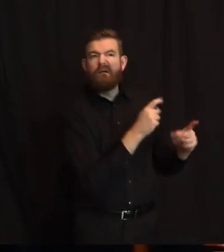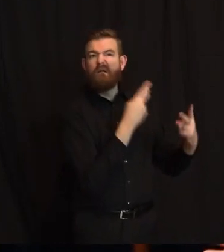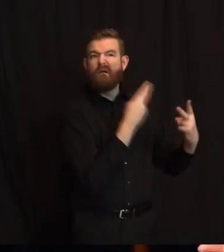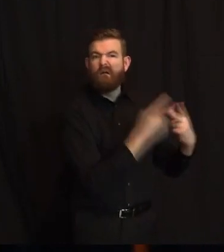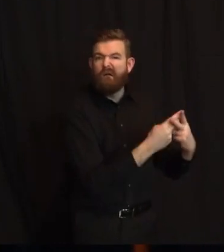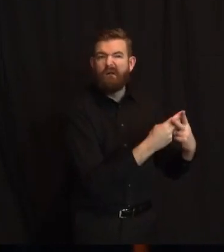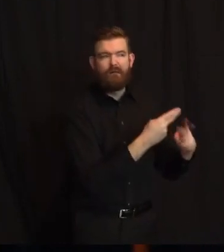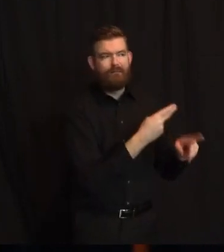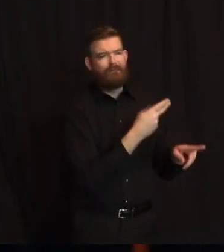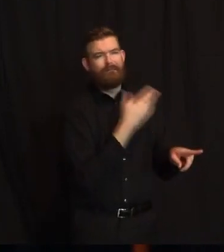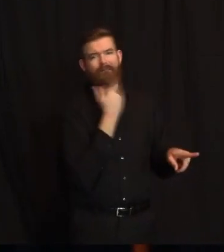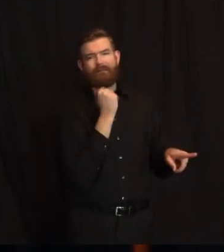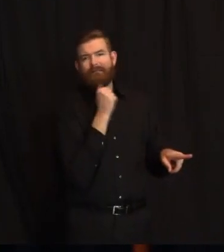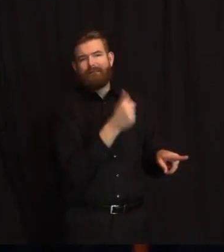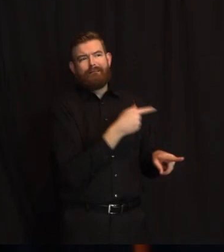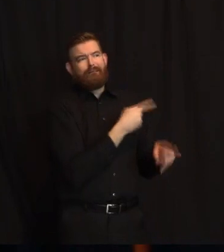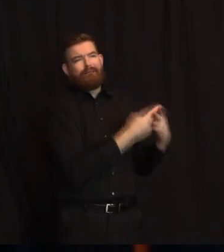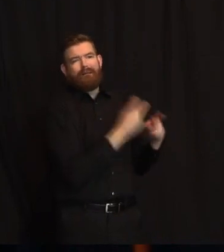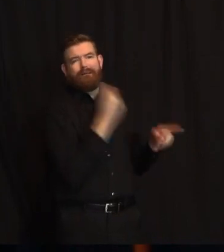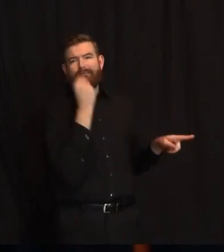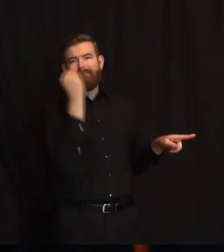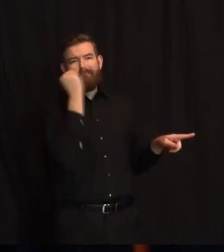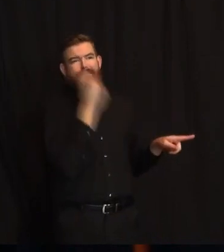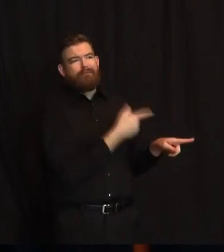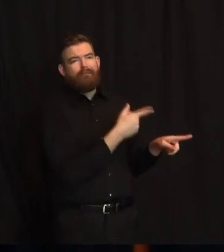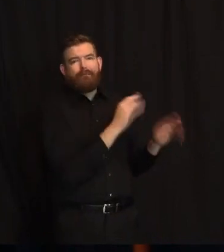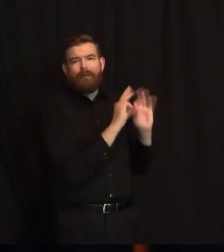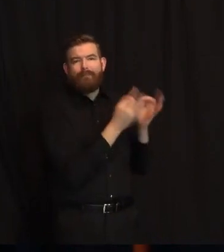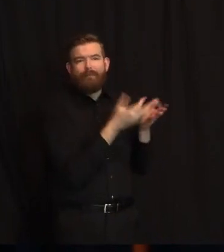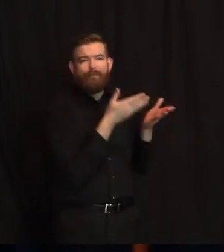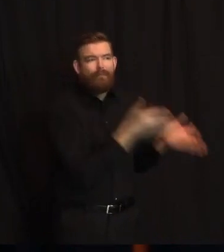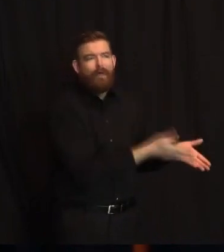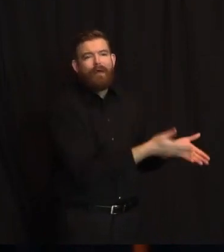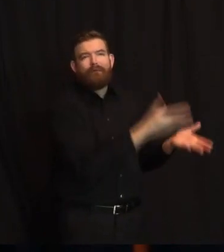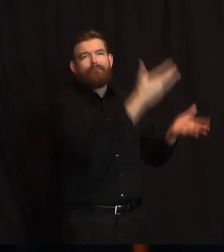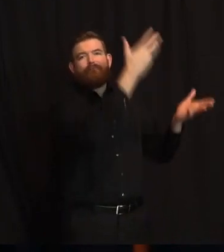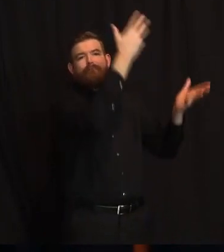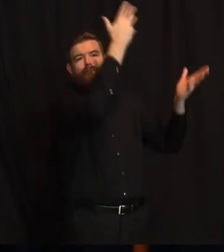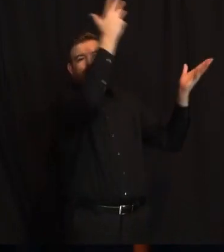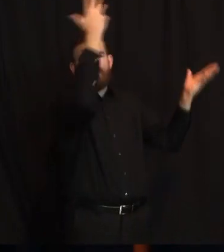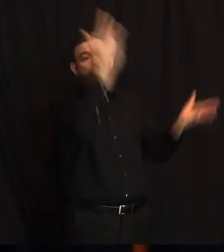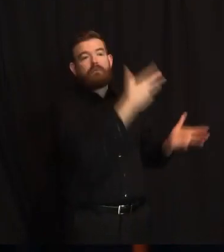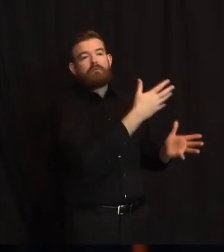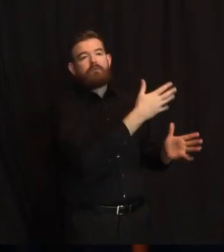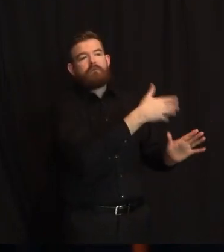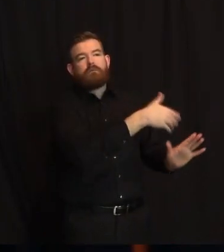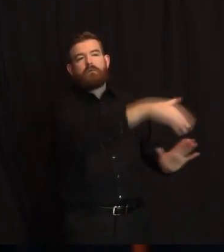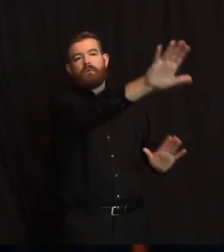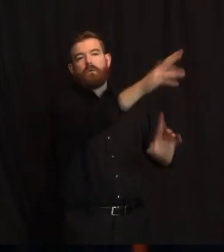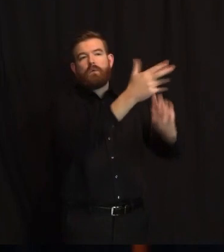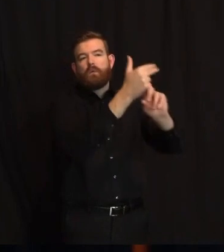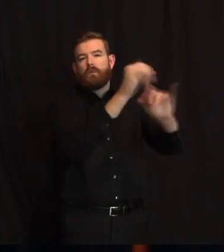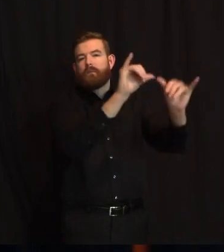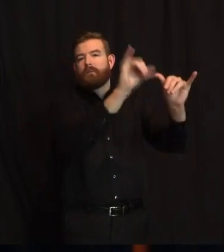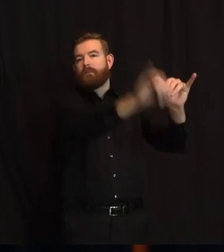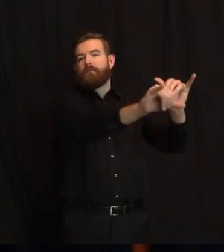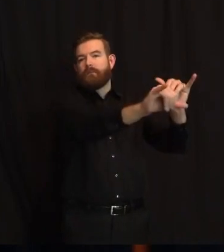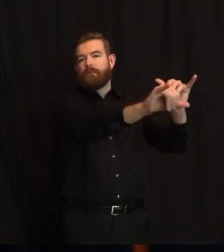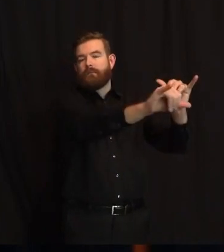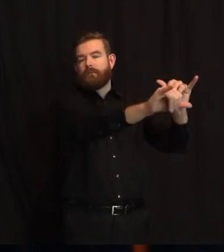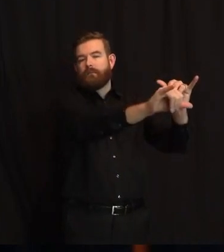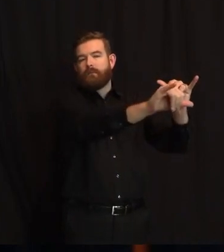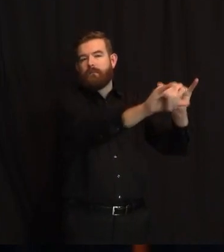or quarantine to the number of days, they would go to a hotel. We're working up in North Jersey